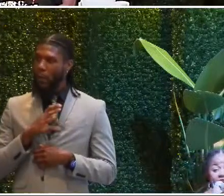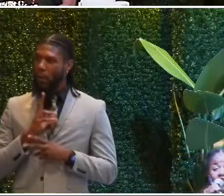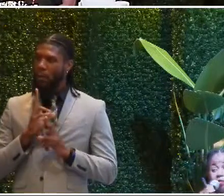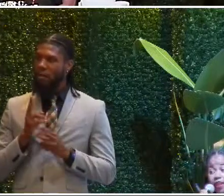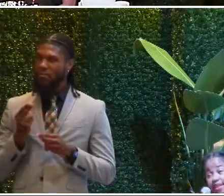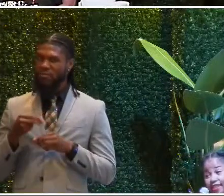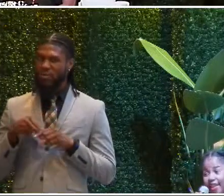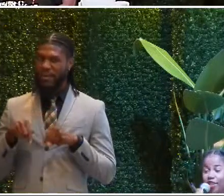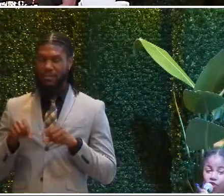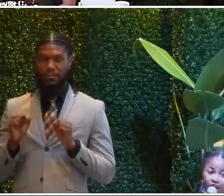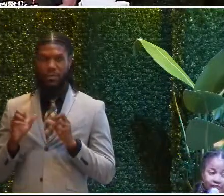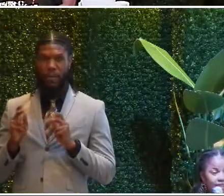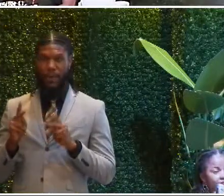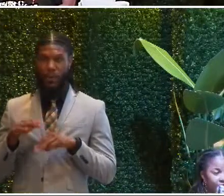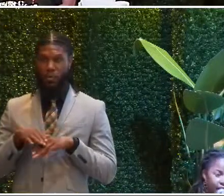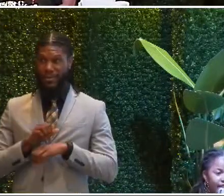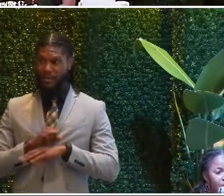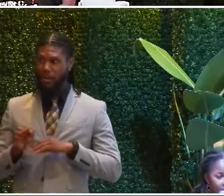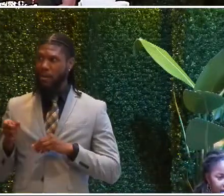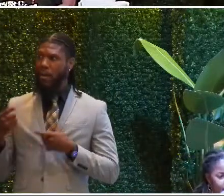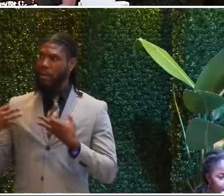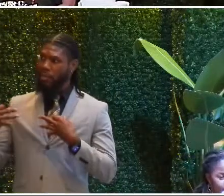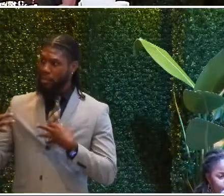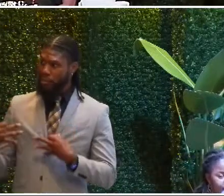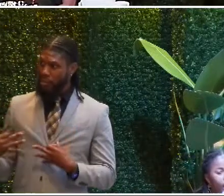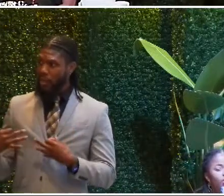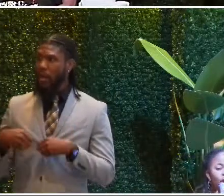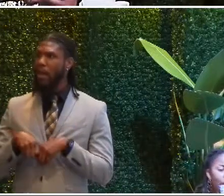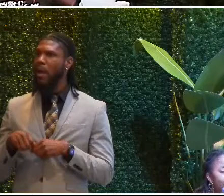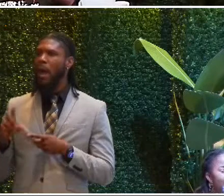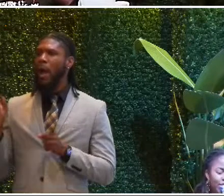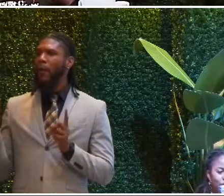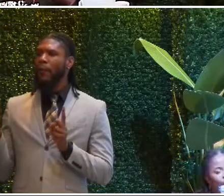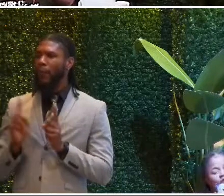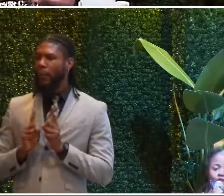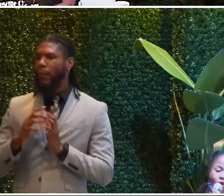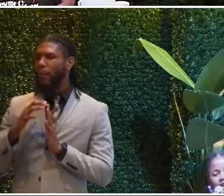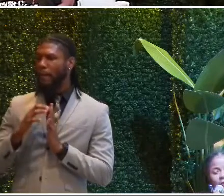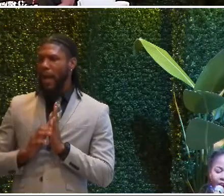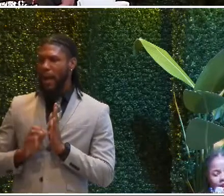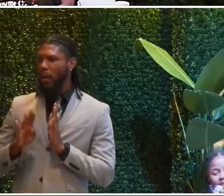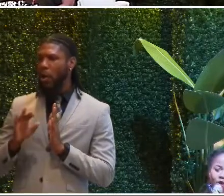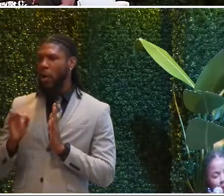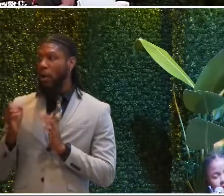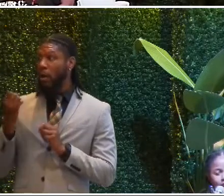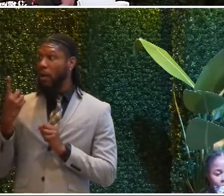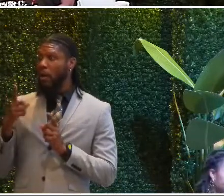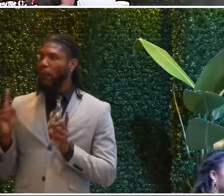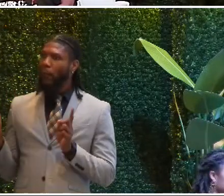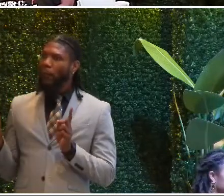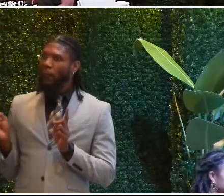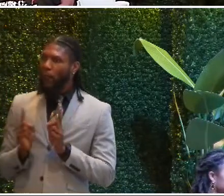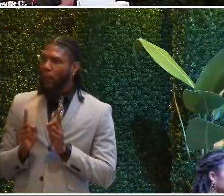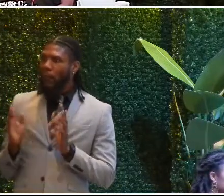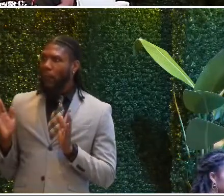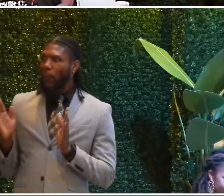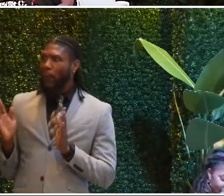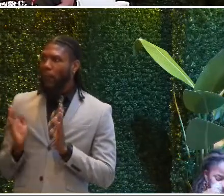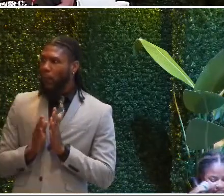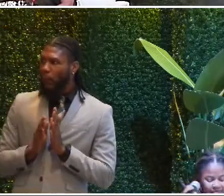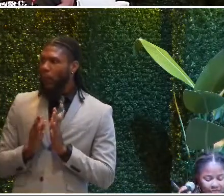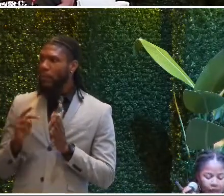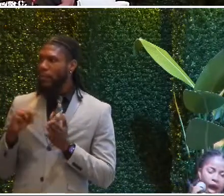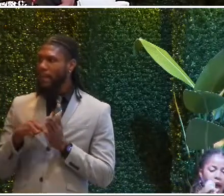me explicit instructions to cut the bios. Please. So please do know the shorter the bio, the doper the person,